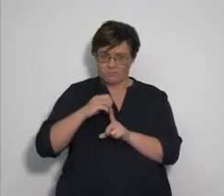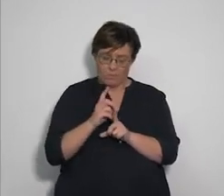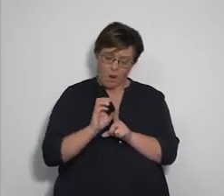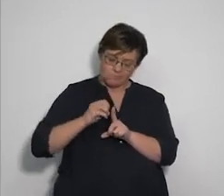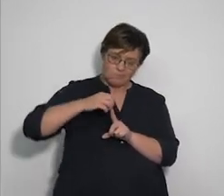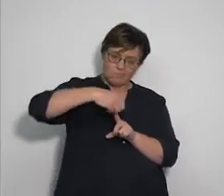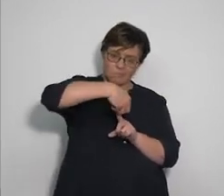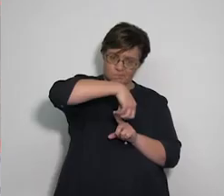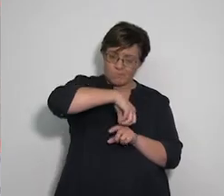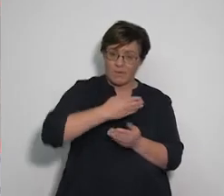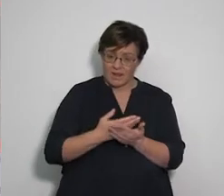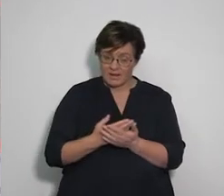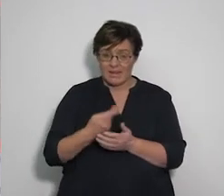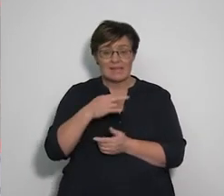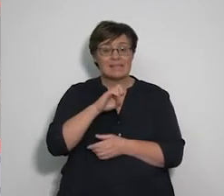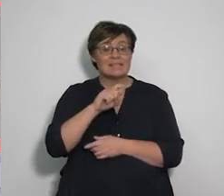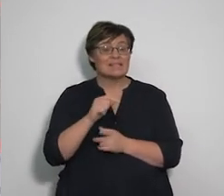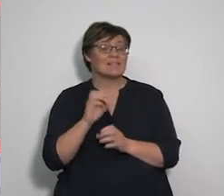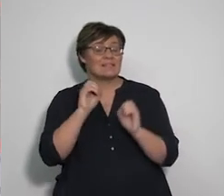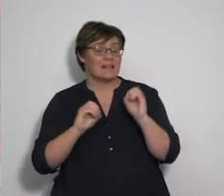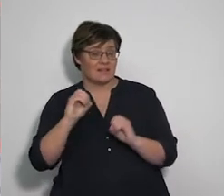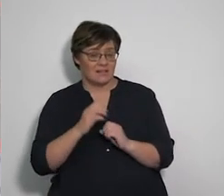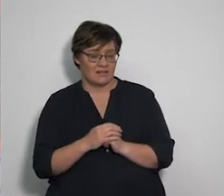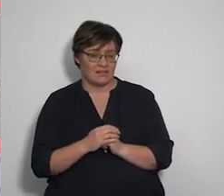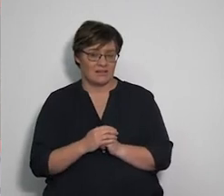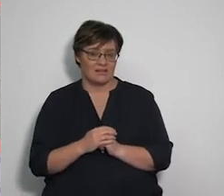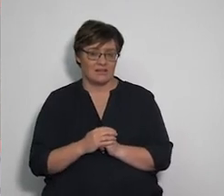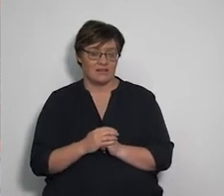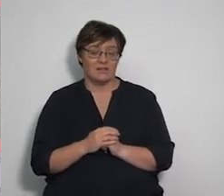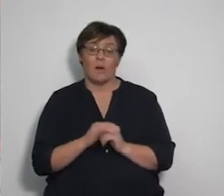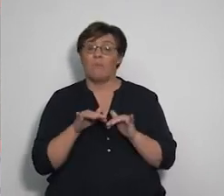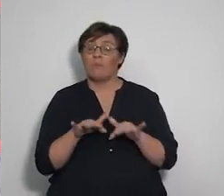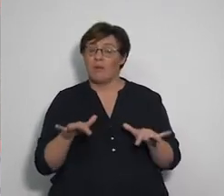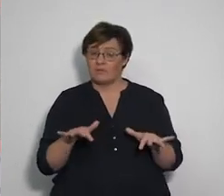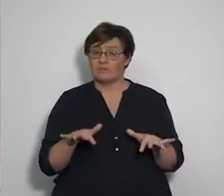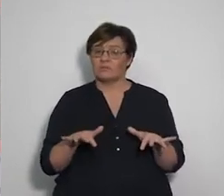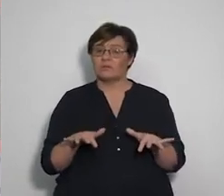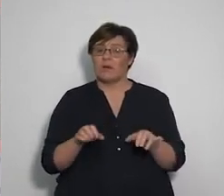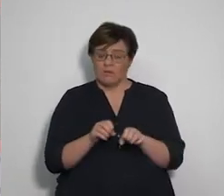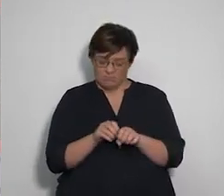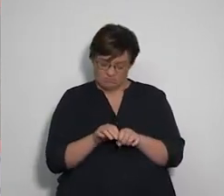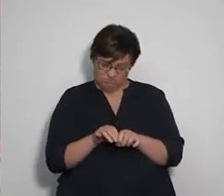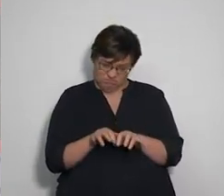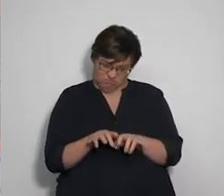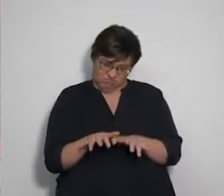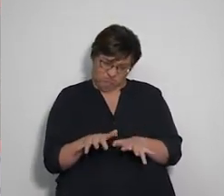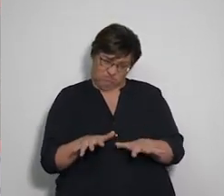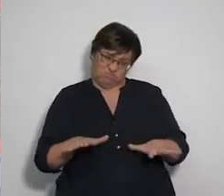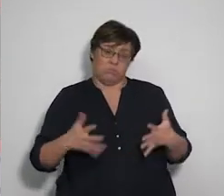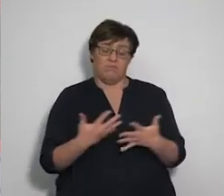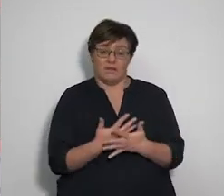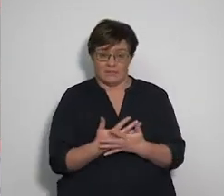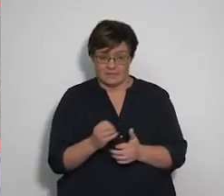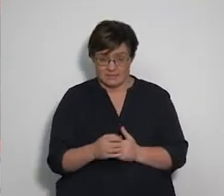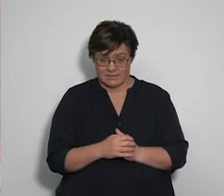time. So yeast cells, their population grows